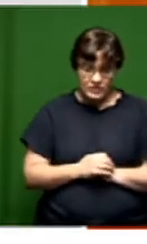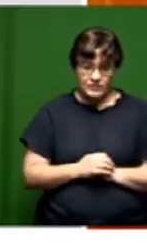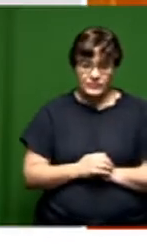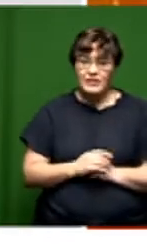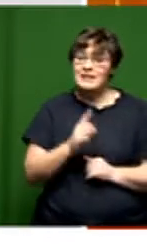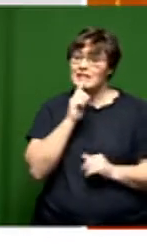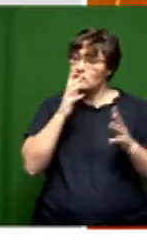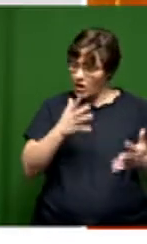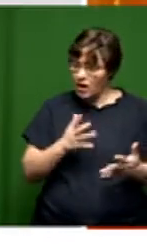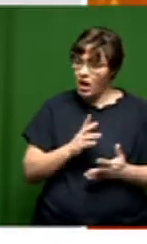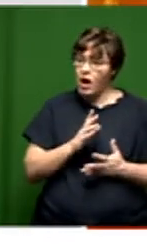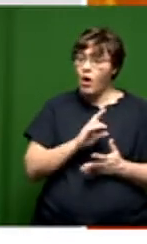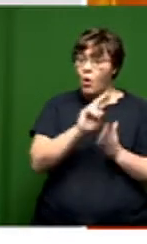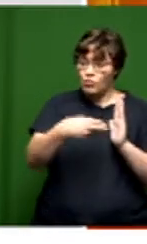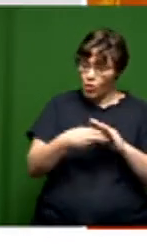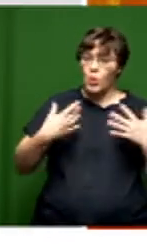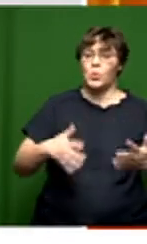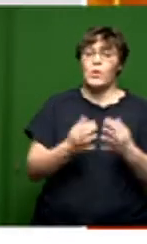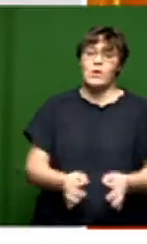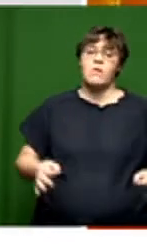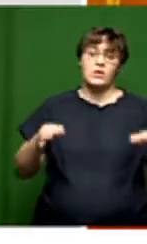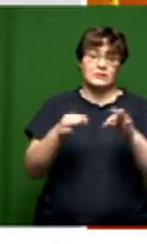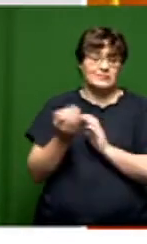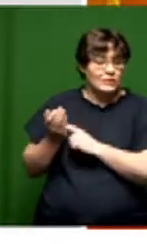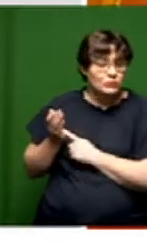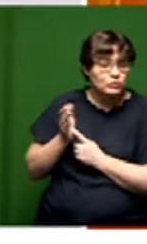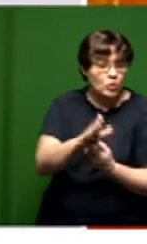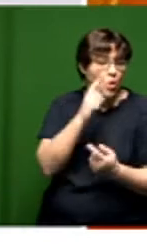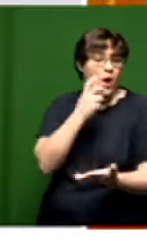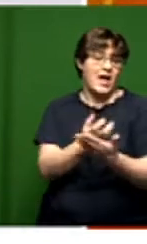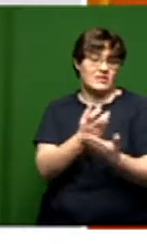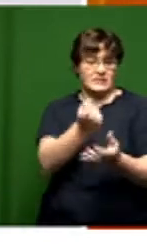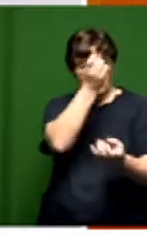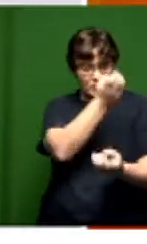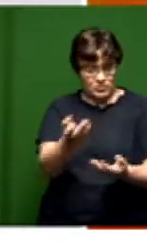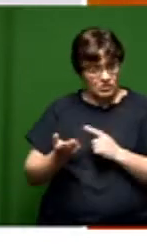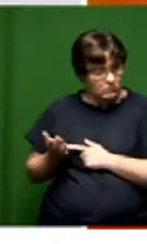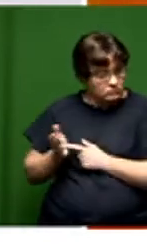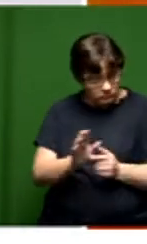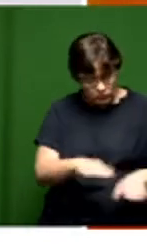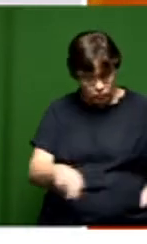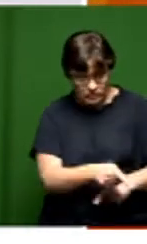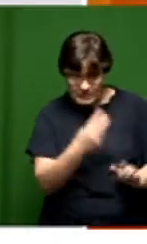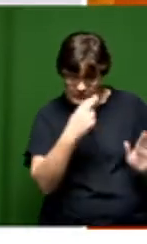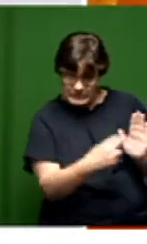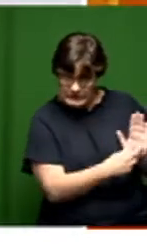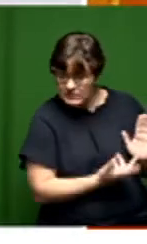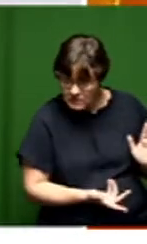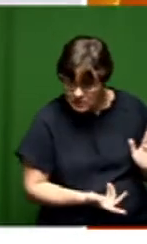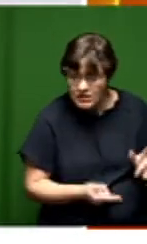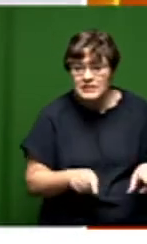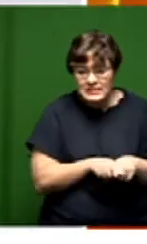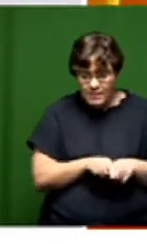an important role to play when providing evidence-based information, and also to give them a sense